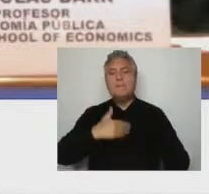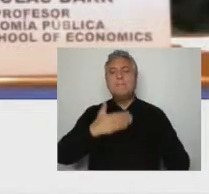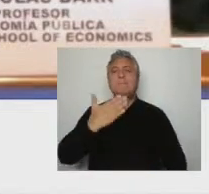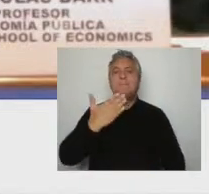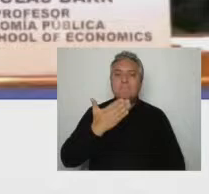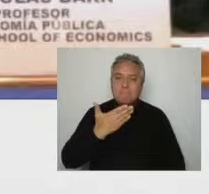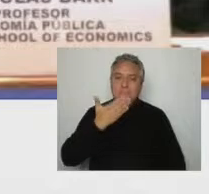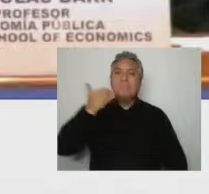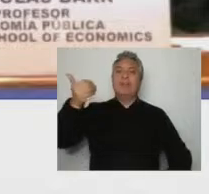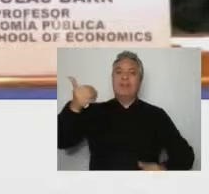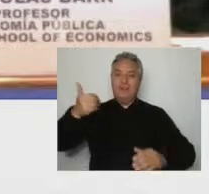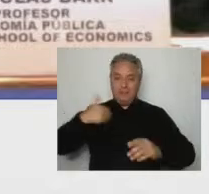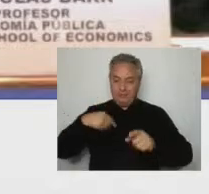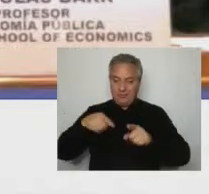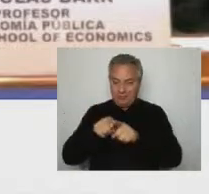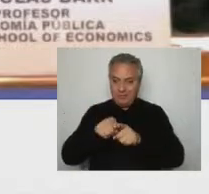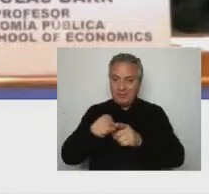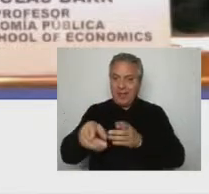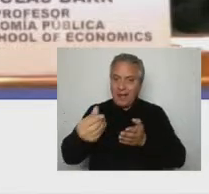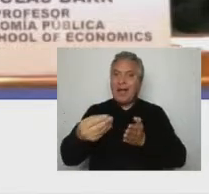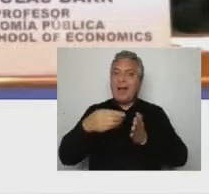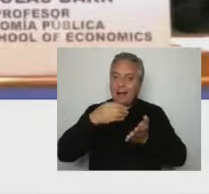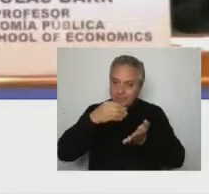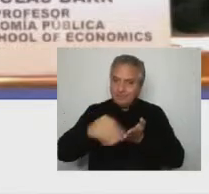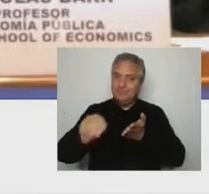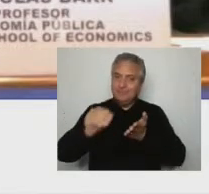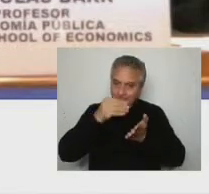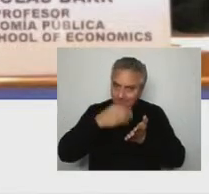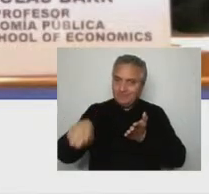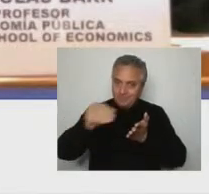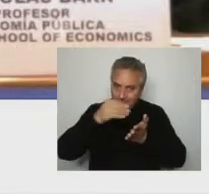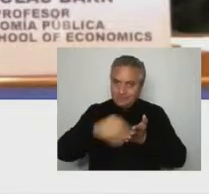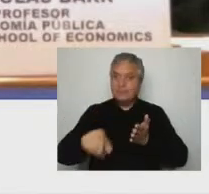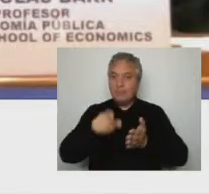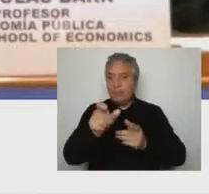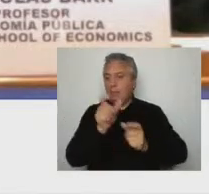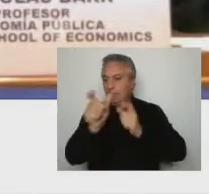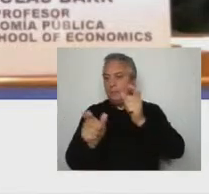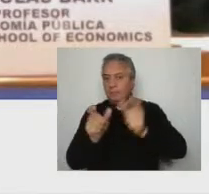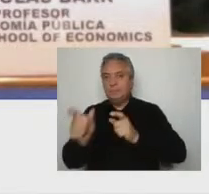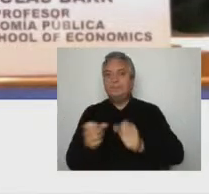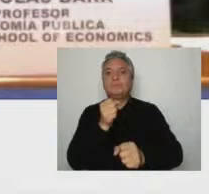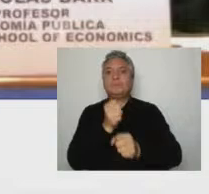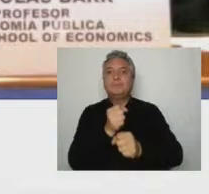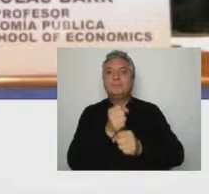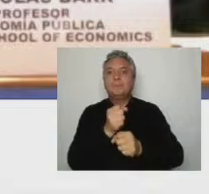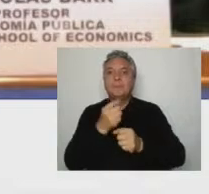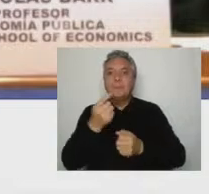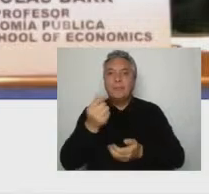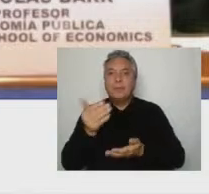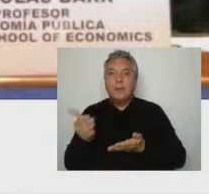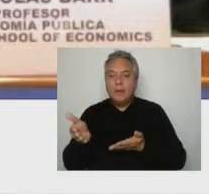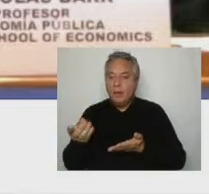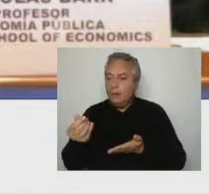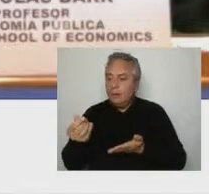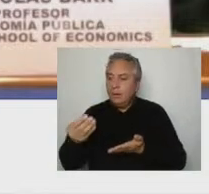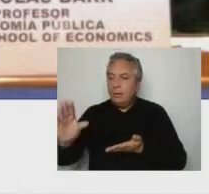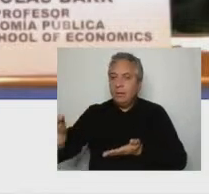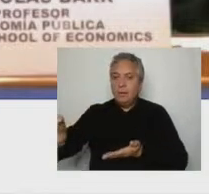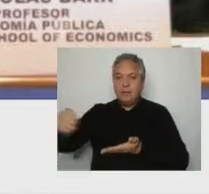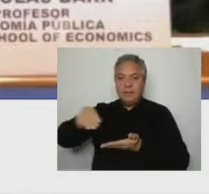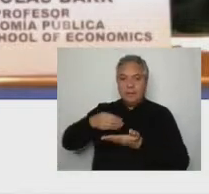for low-income workers. So a starting point is to talk about the need for more saving.